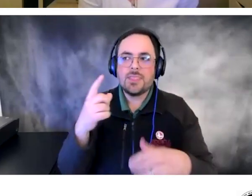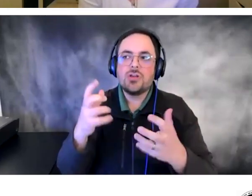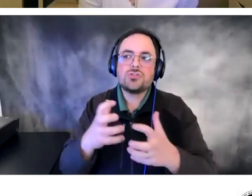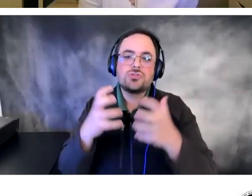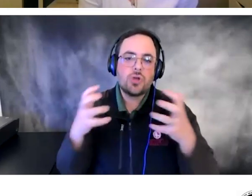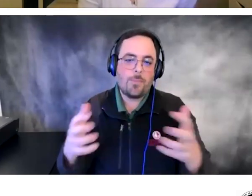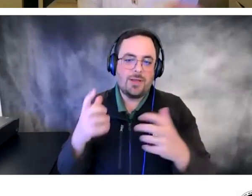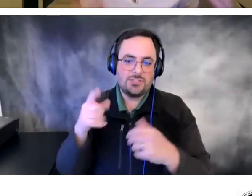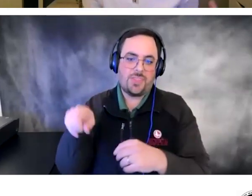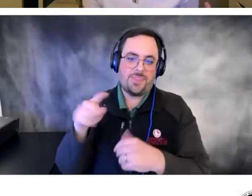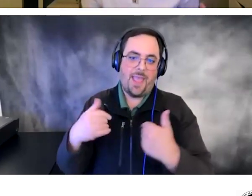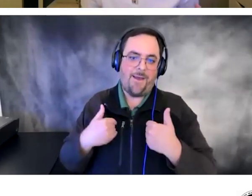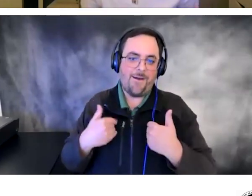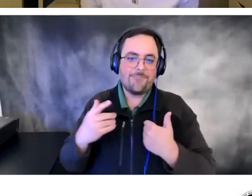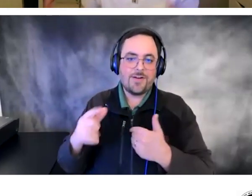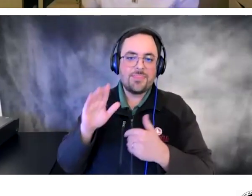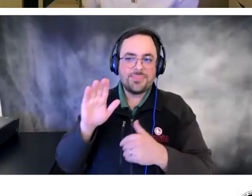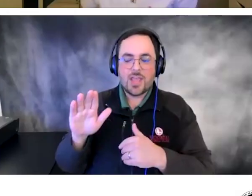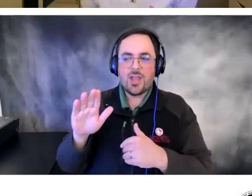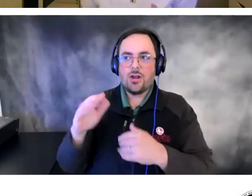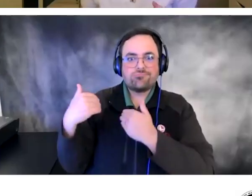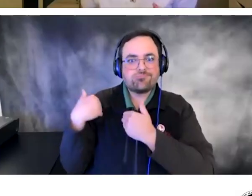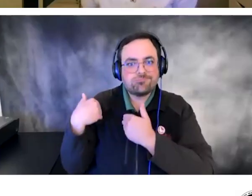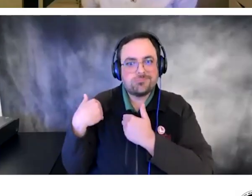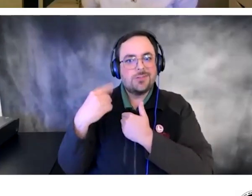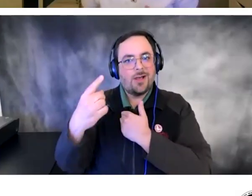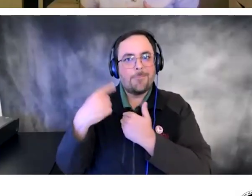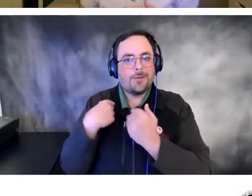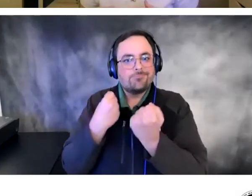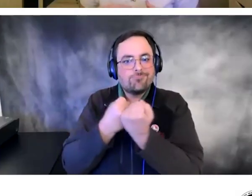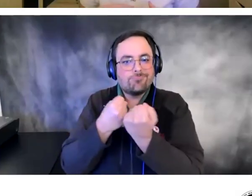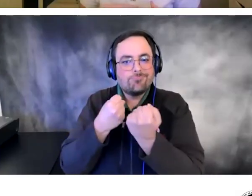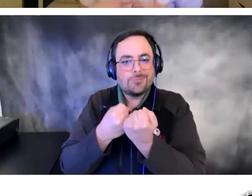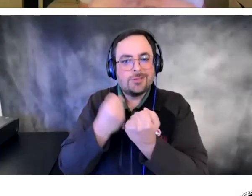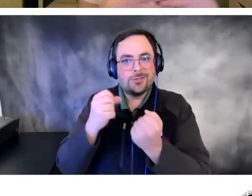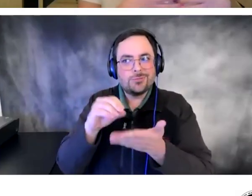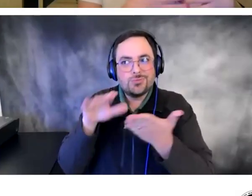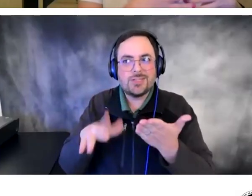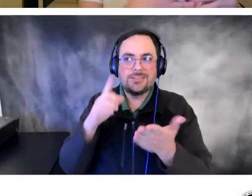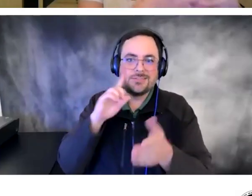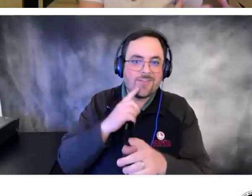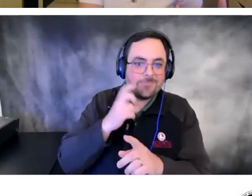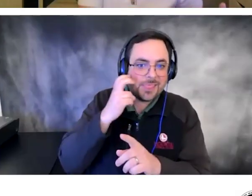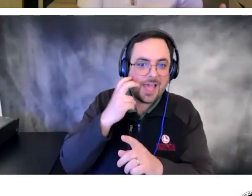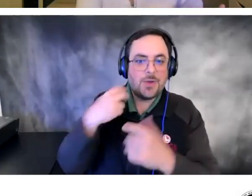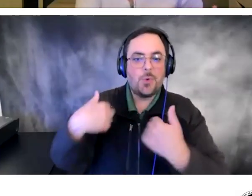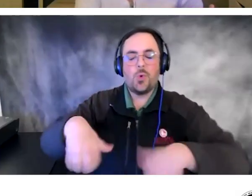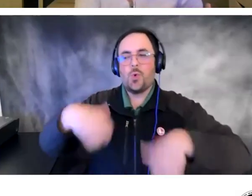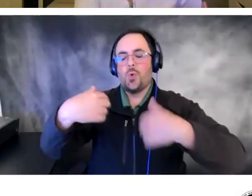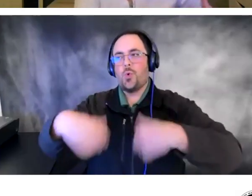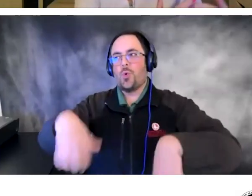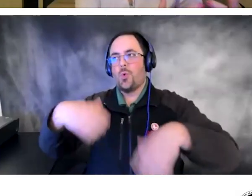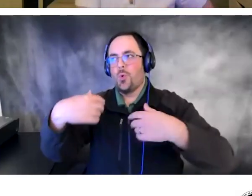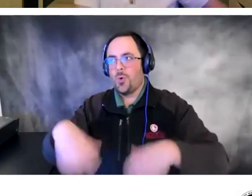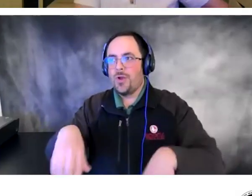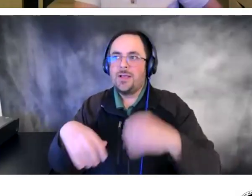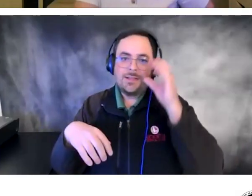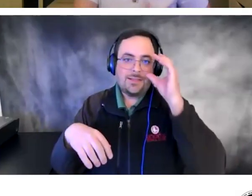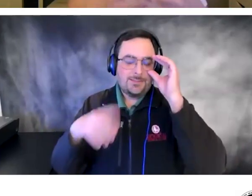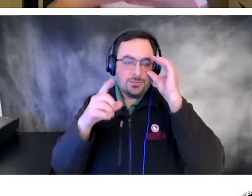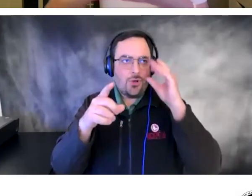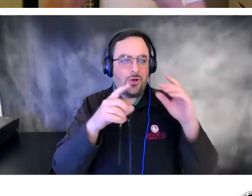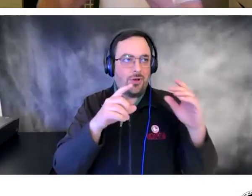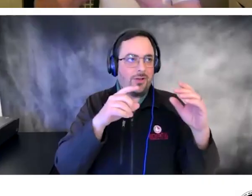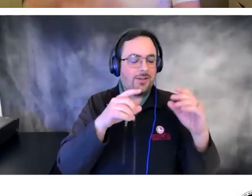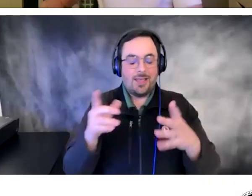they have on their plate in supporting students who are deafblind, to help our classroom teachers be able to do the great work